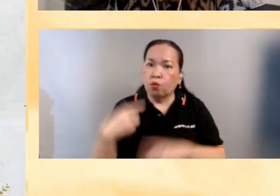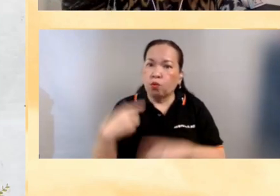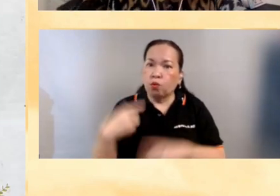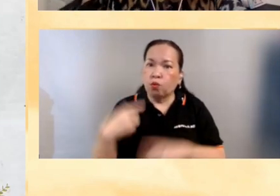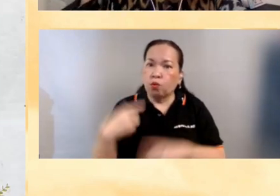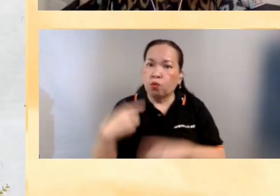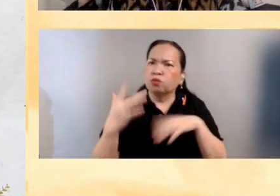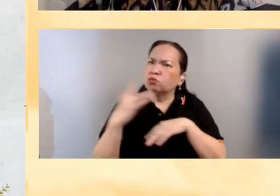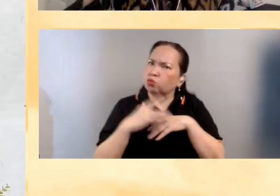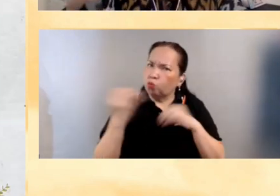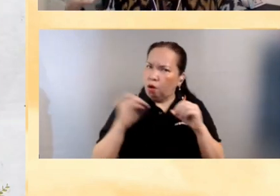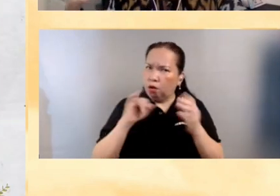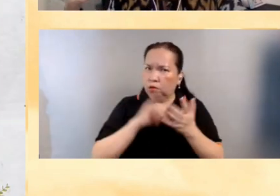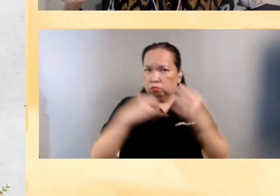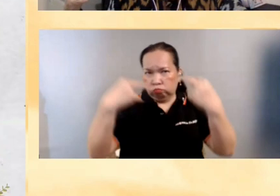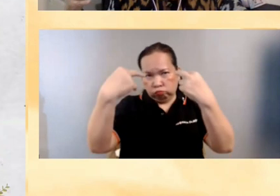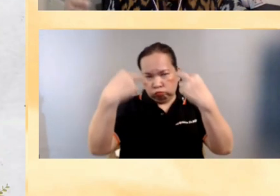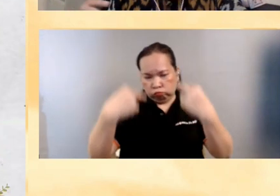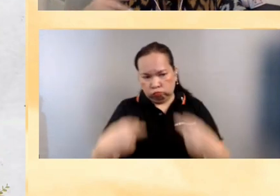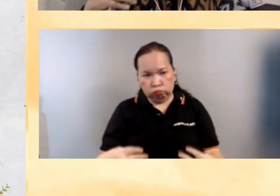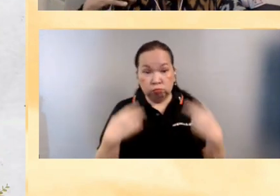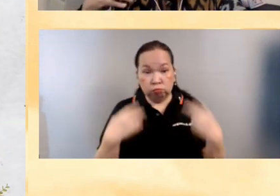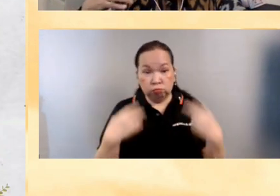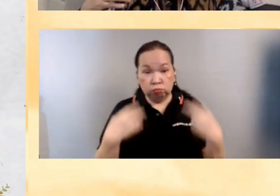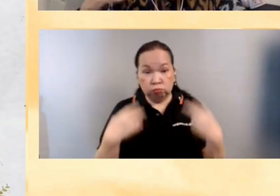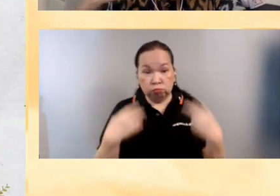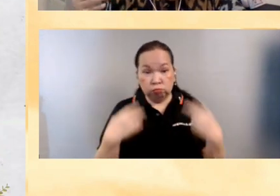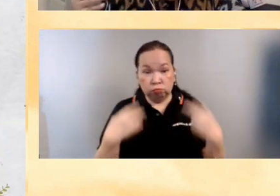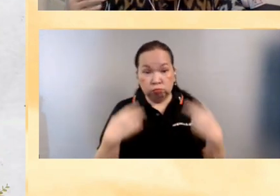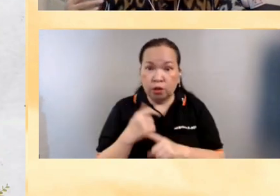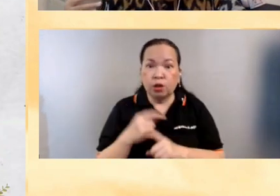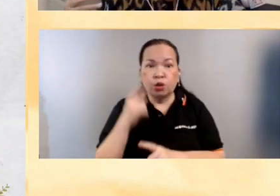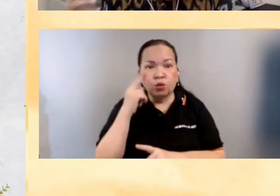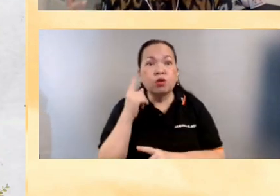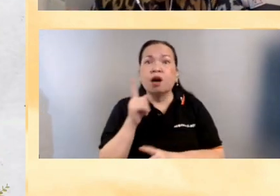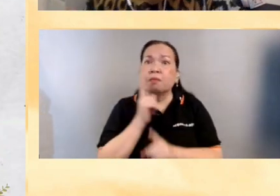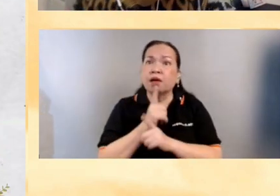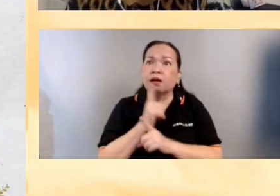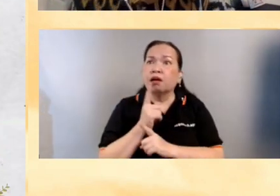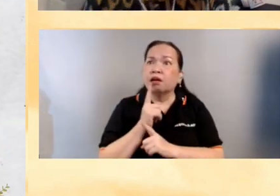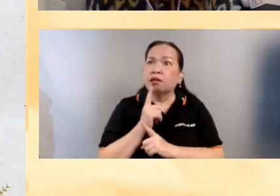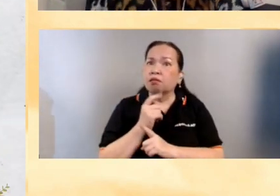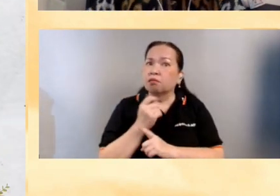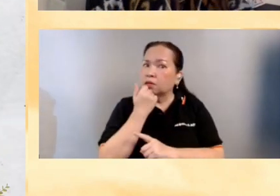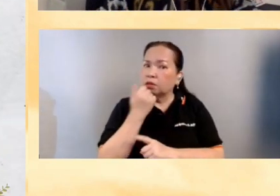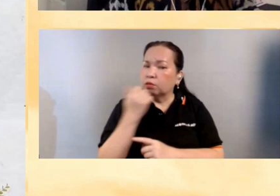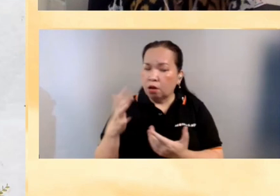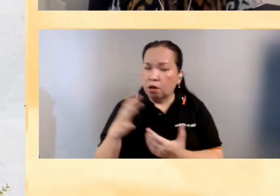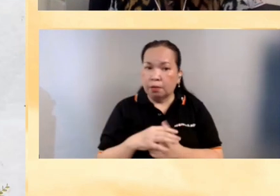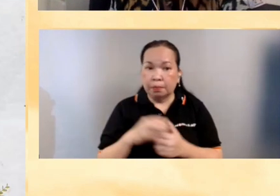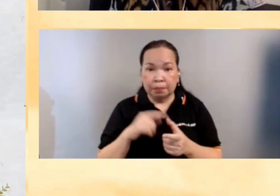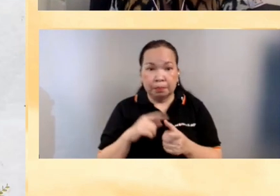simply viewing them. So sometimes it is actually like normalized, okay? And then prior